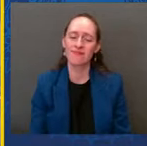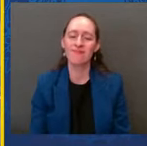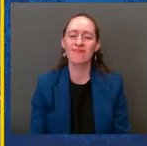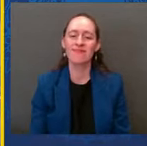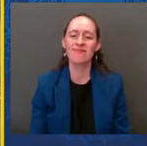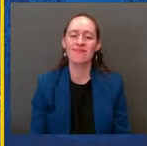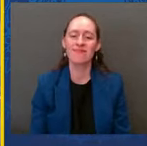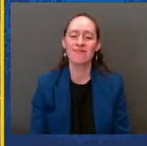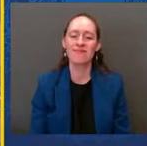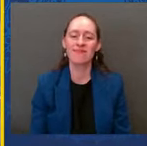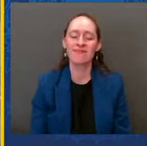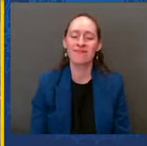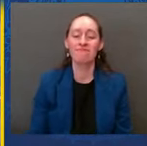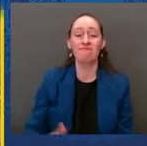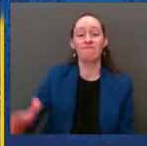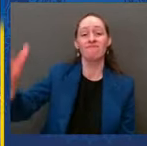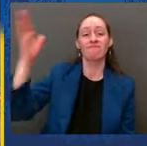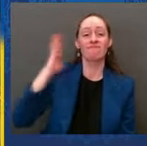spoke of solidarity.